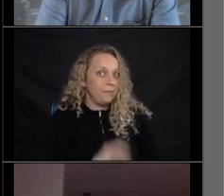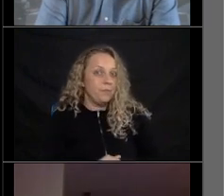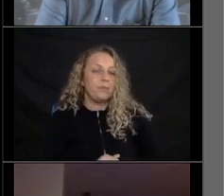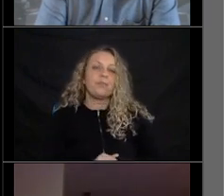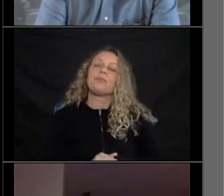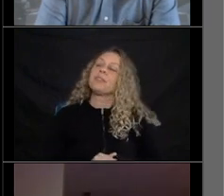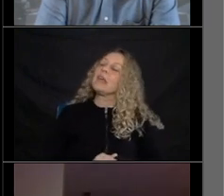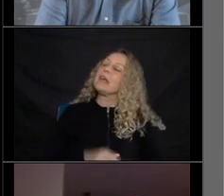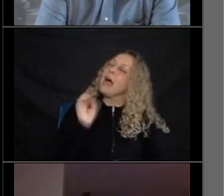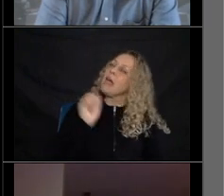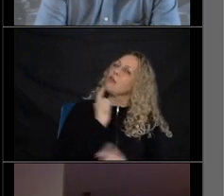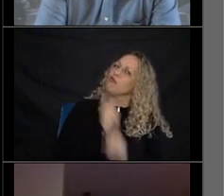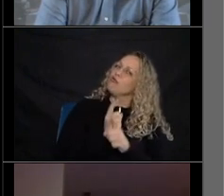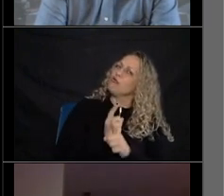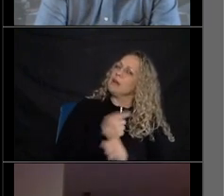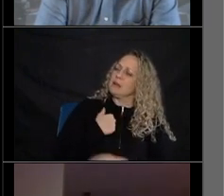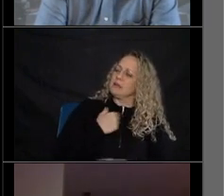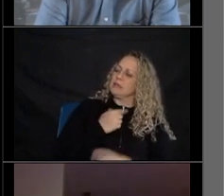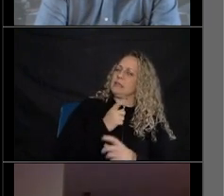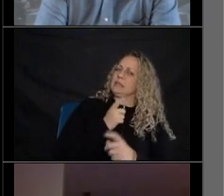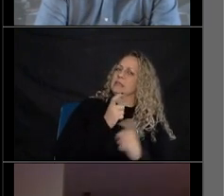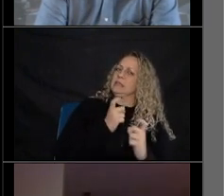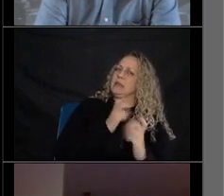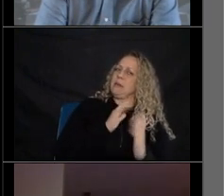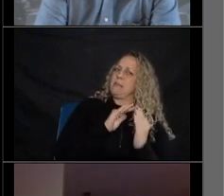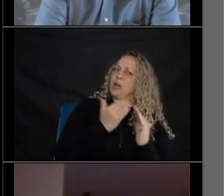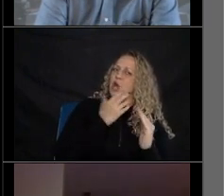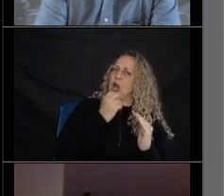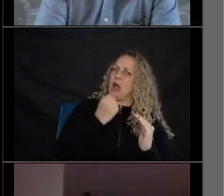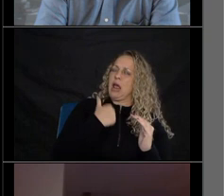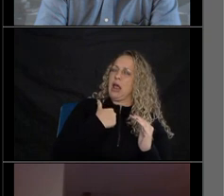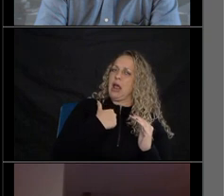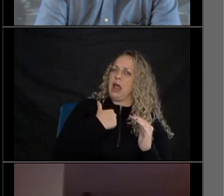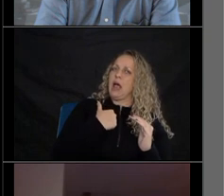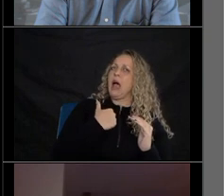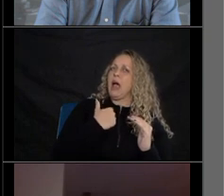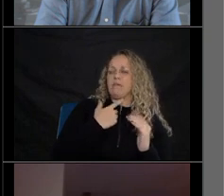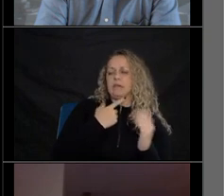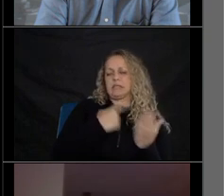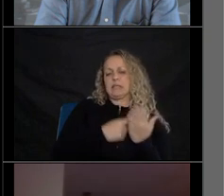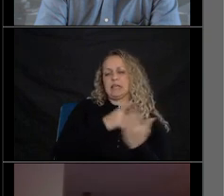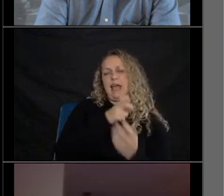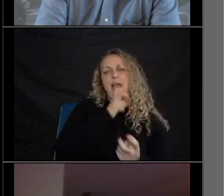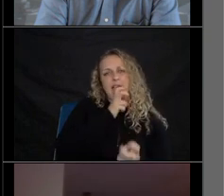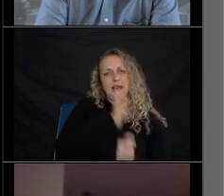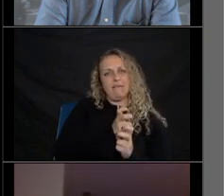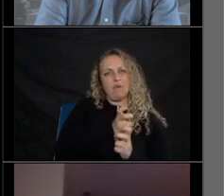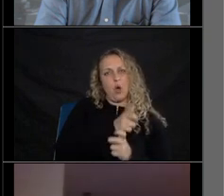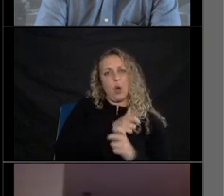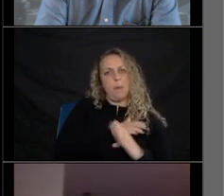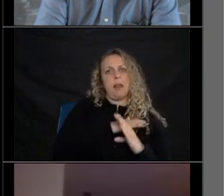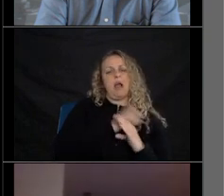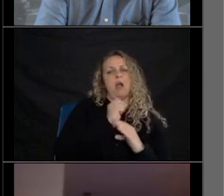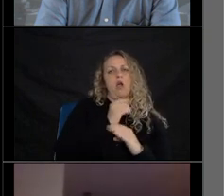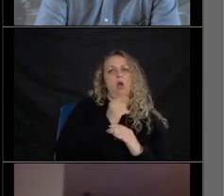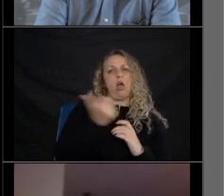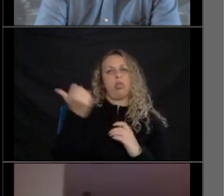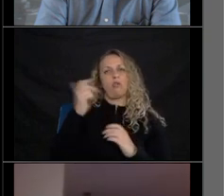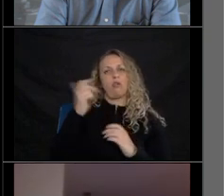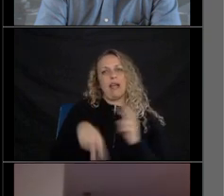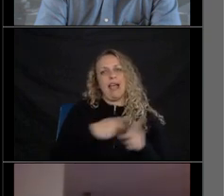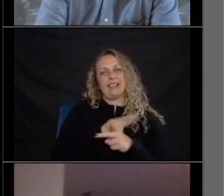That's correct. The city manager and I have discussed that and the difficulty of blocking all other kinds